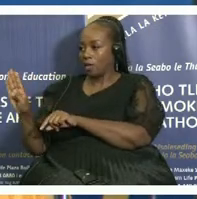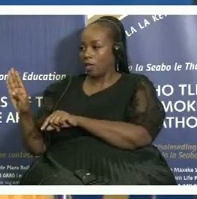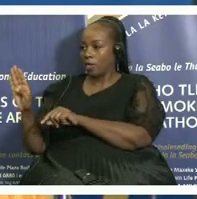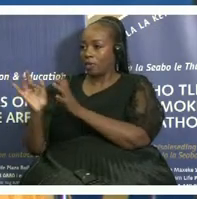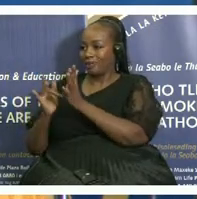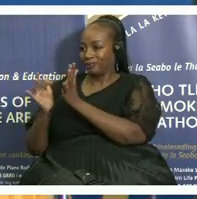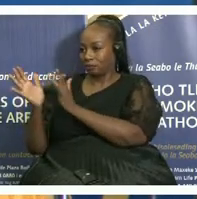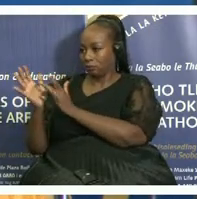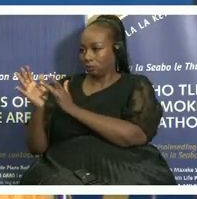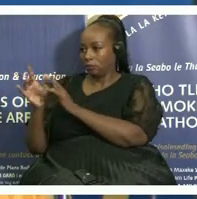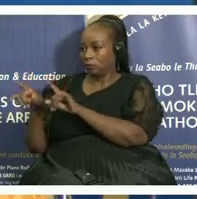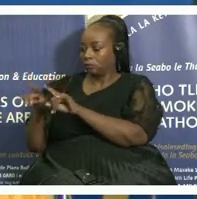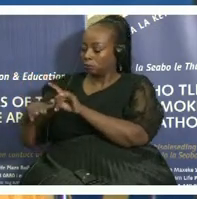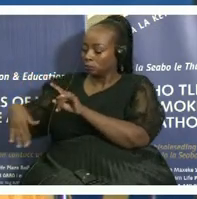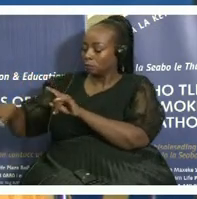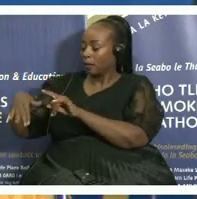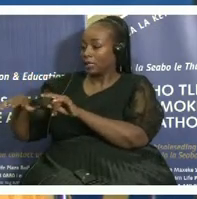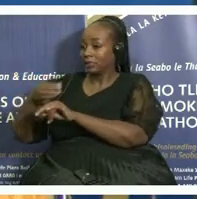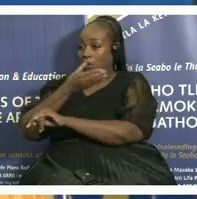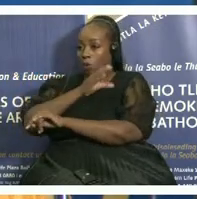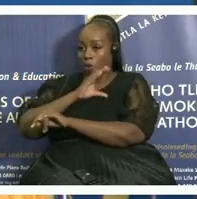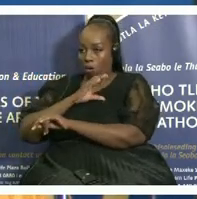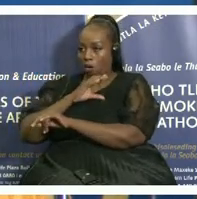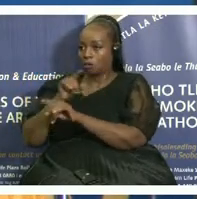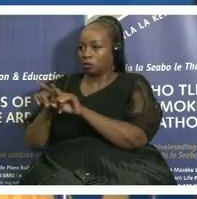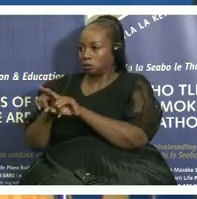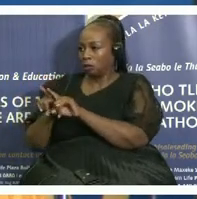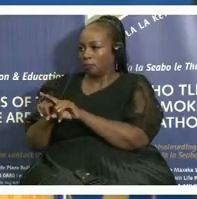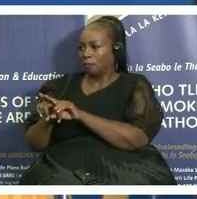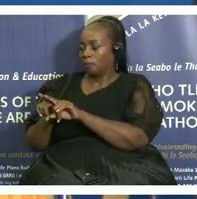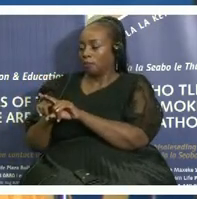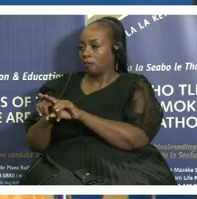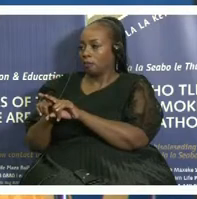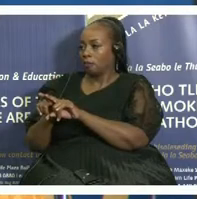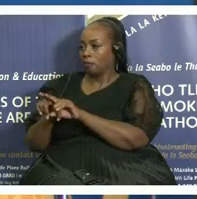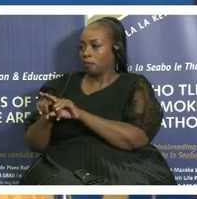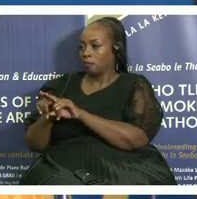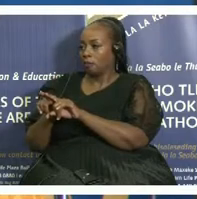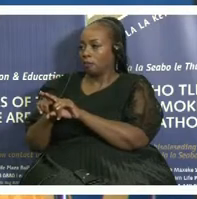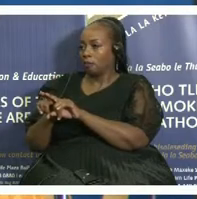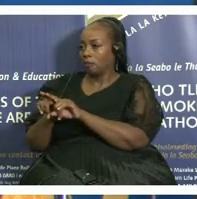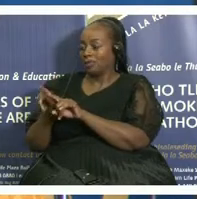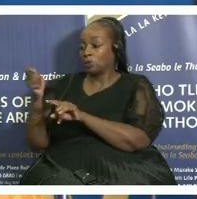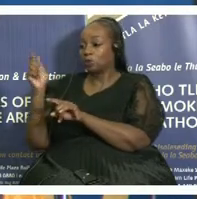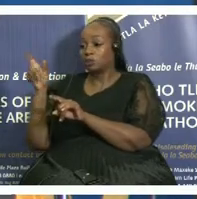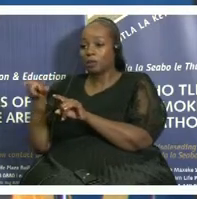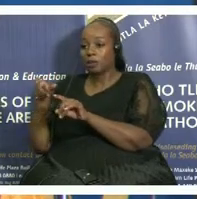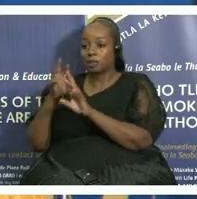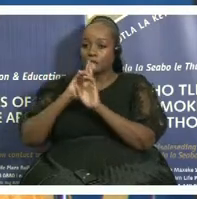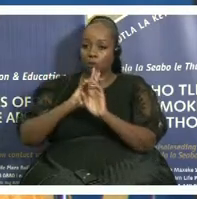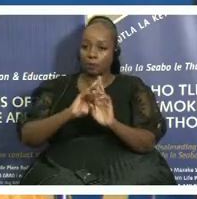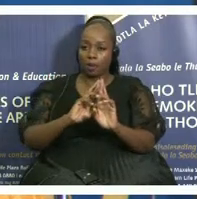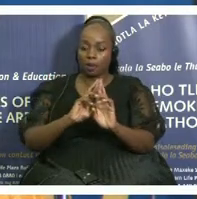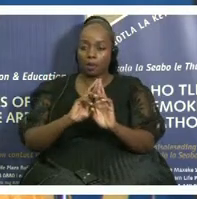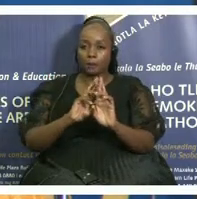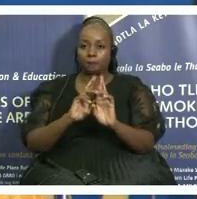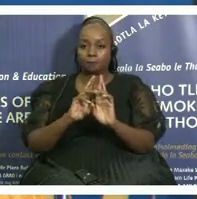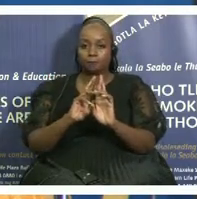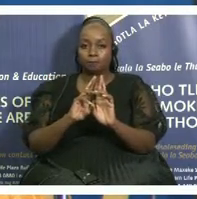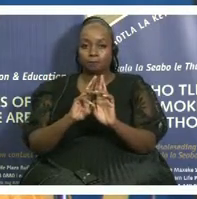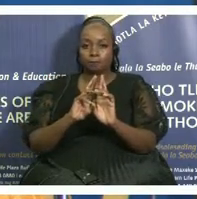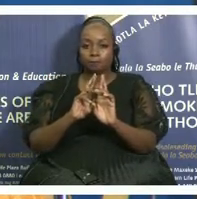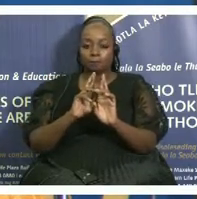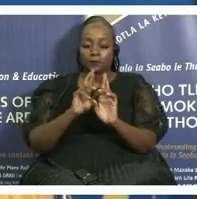Harib. Honorable Speaker, beyond bridging our racial divide, our